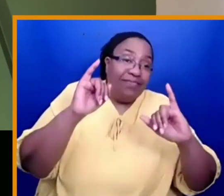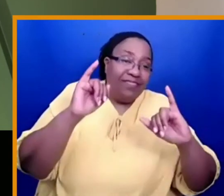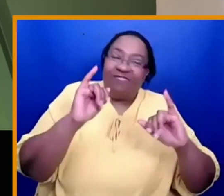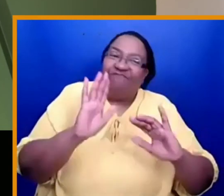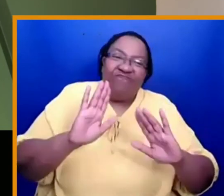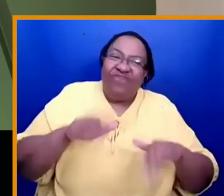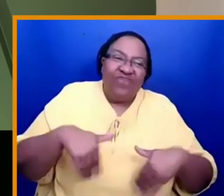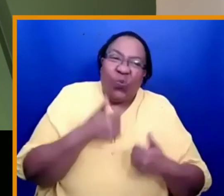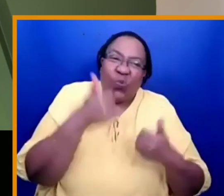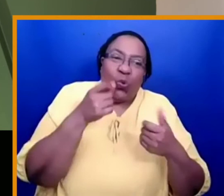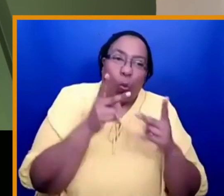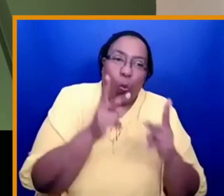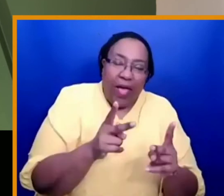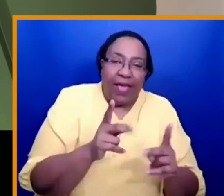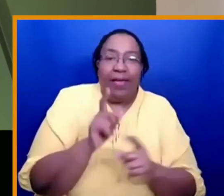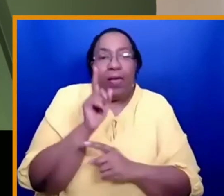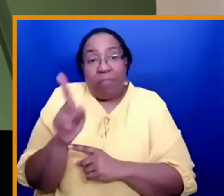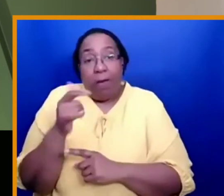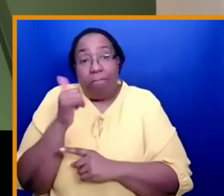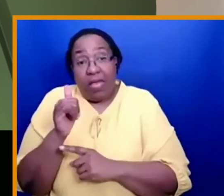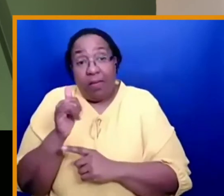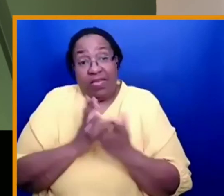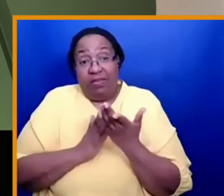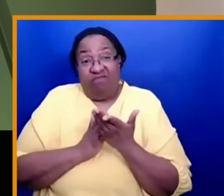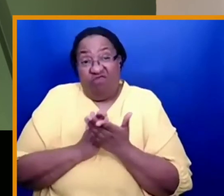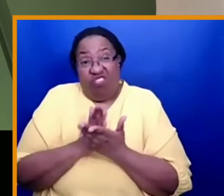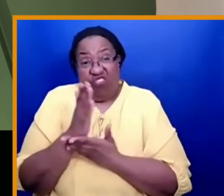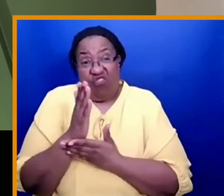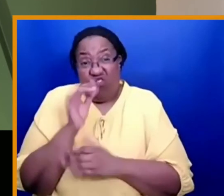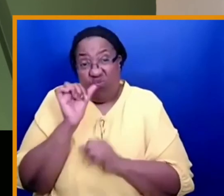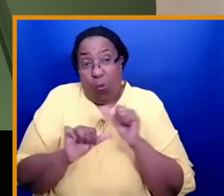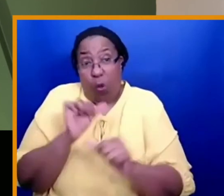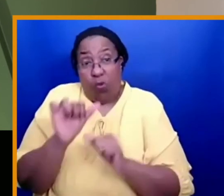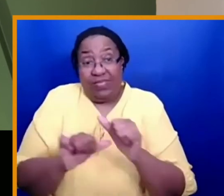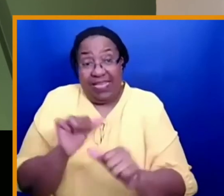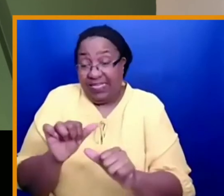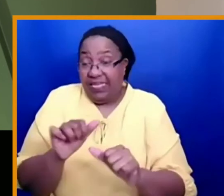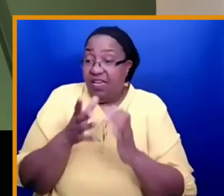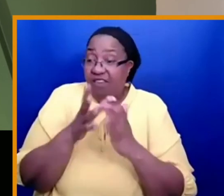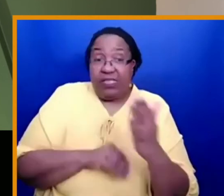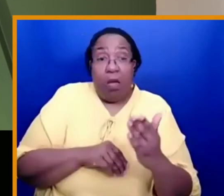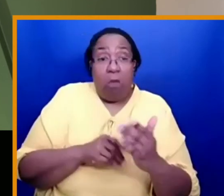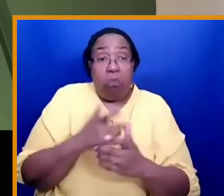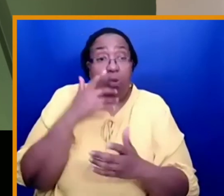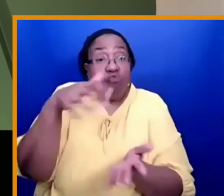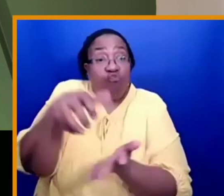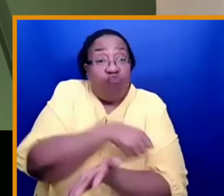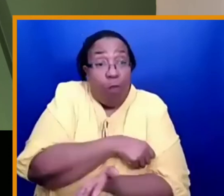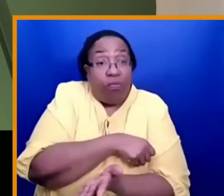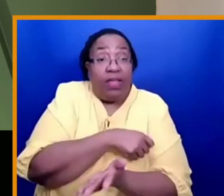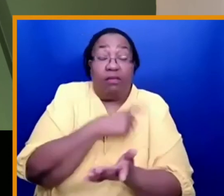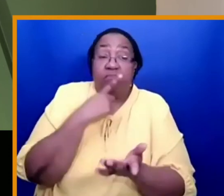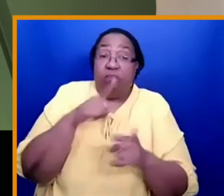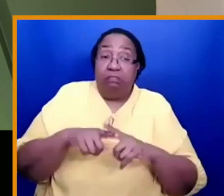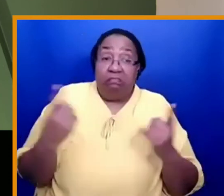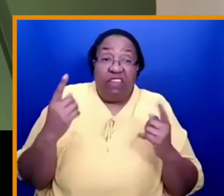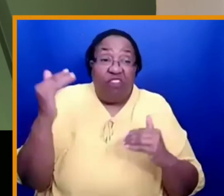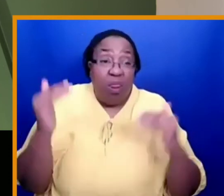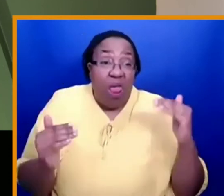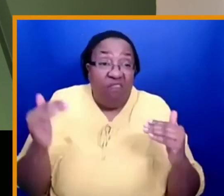it's gone through due process. There are, for example, different levels of the same crime, such as robbery, nicking cigarettes from a petrol station to robbing a